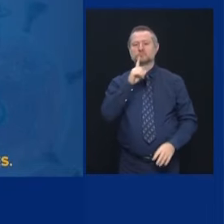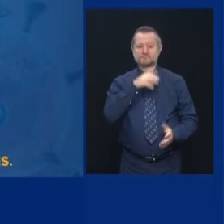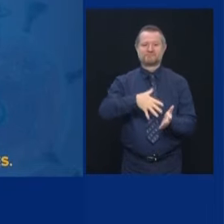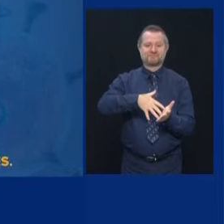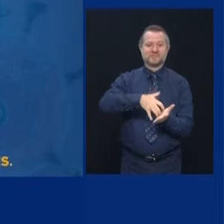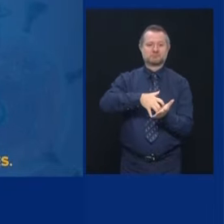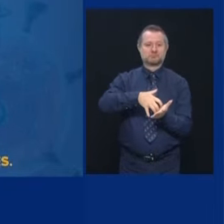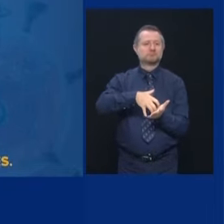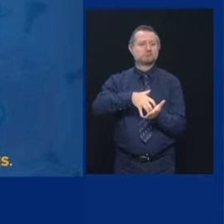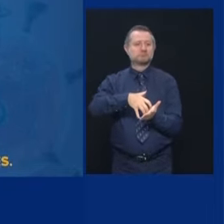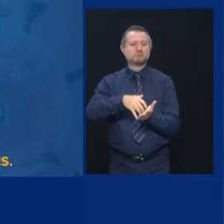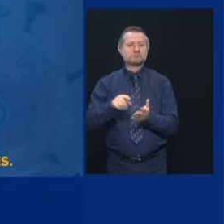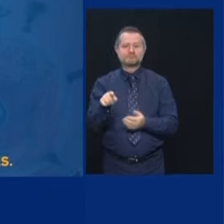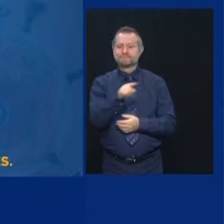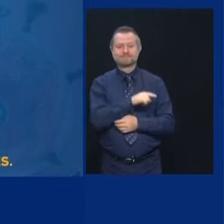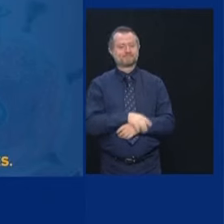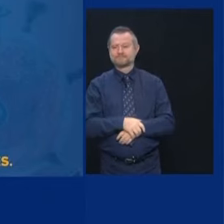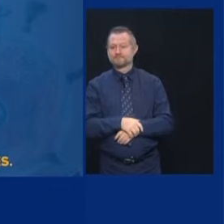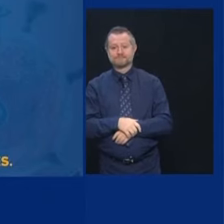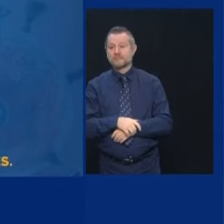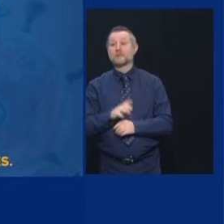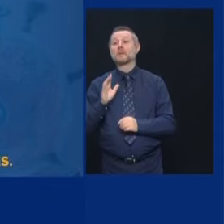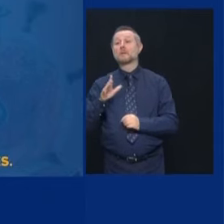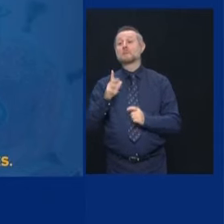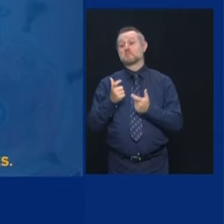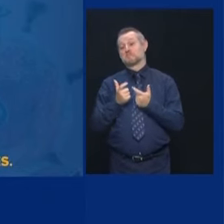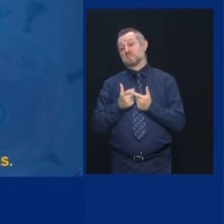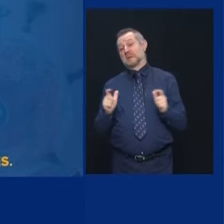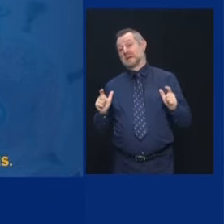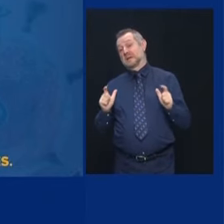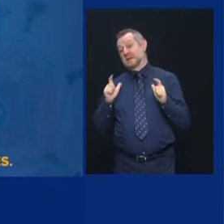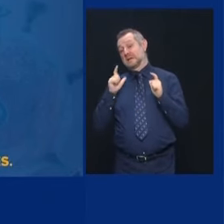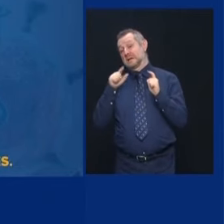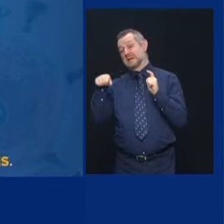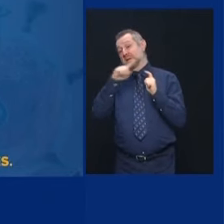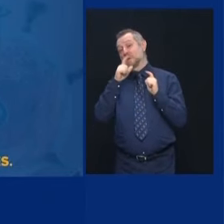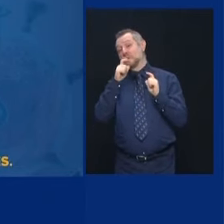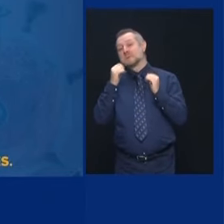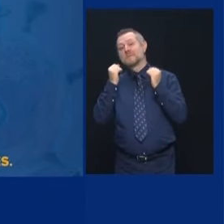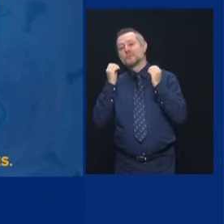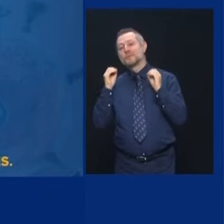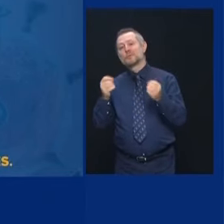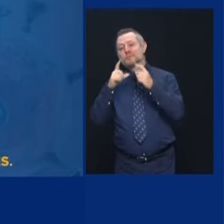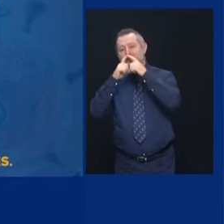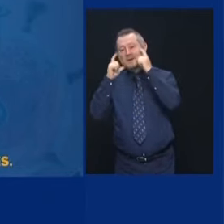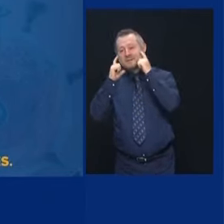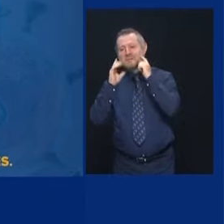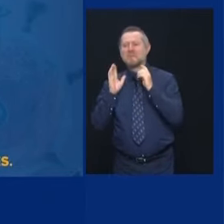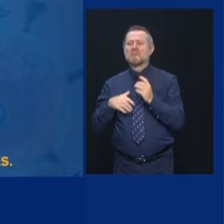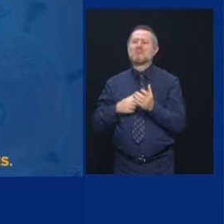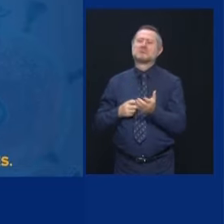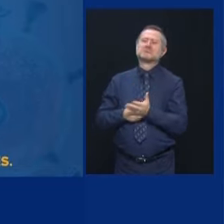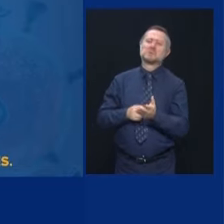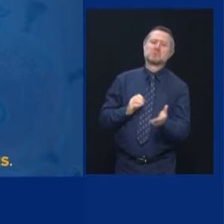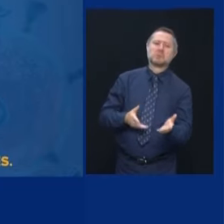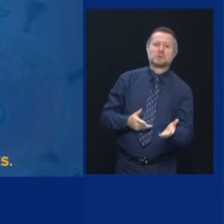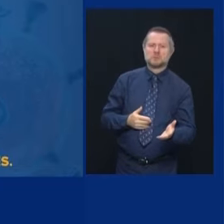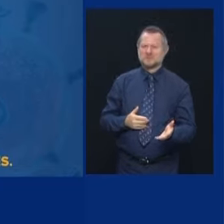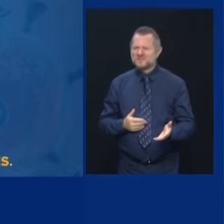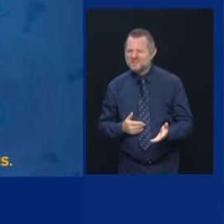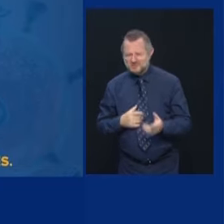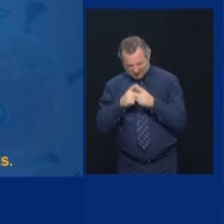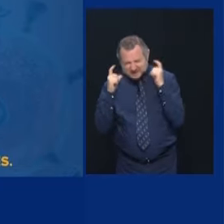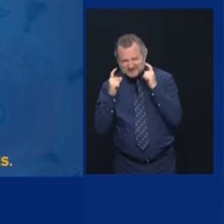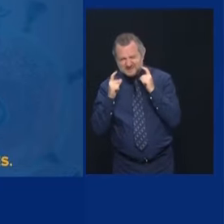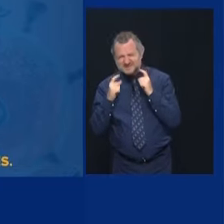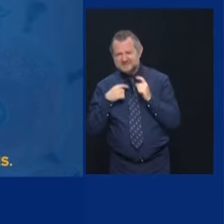Put a mask on or I will ticket you is not enforcement. Store owner, you're not supposed to have this many people